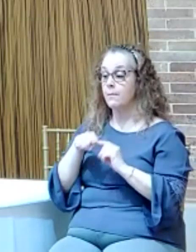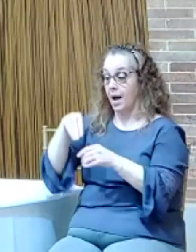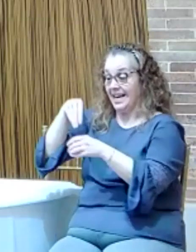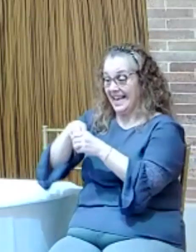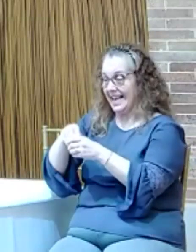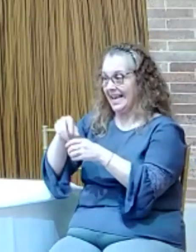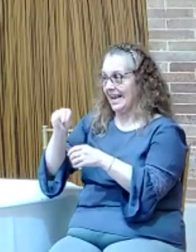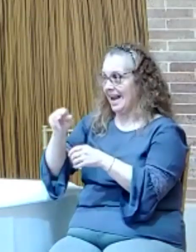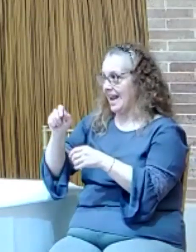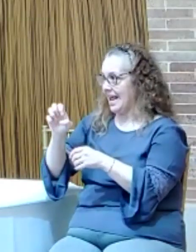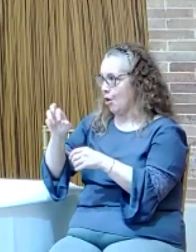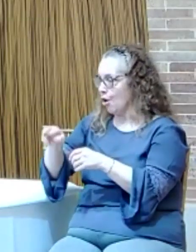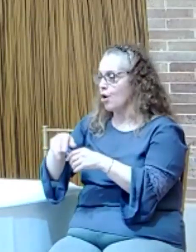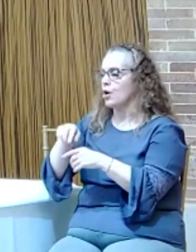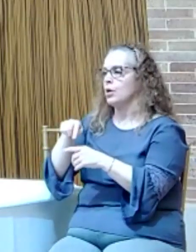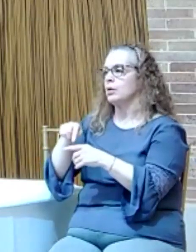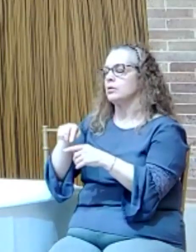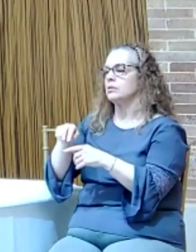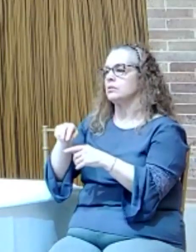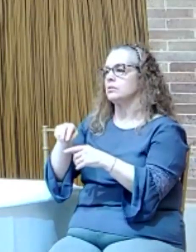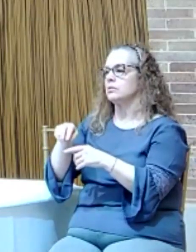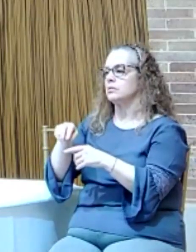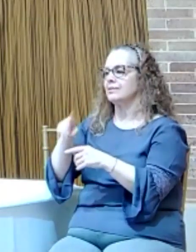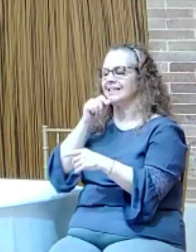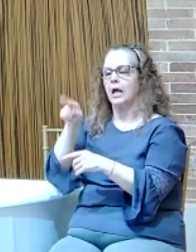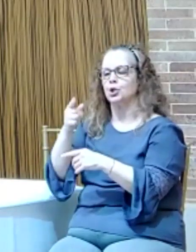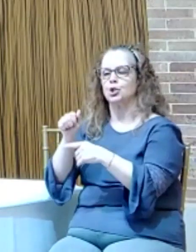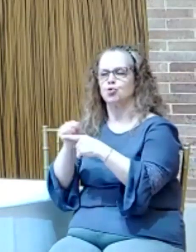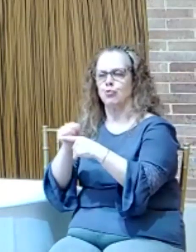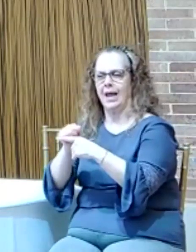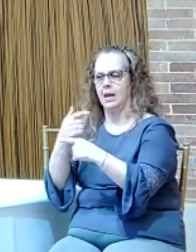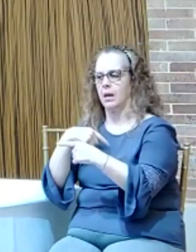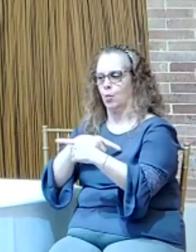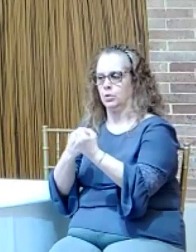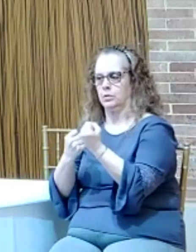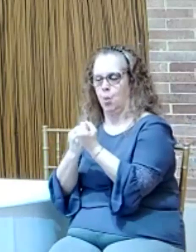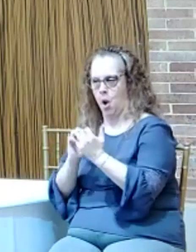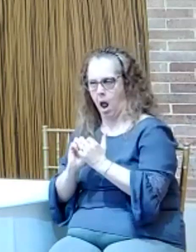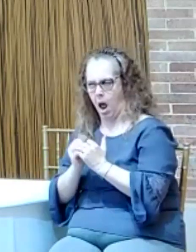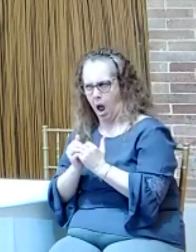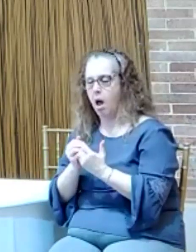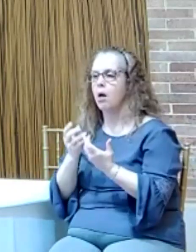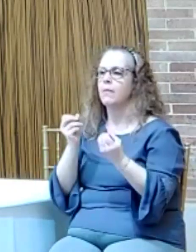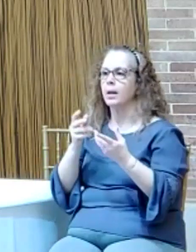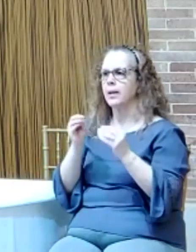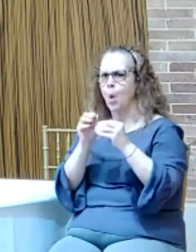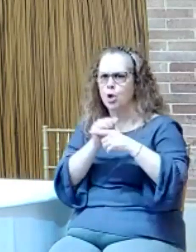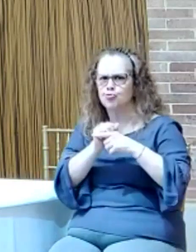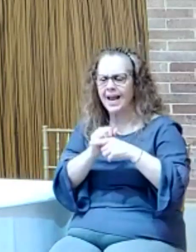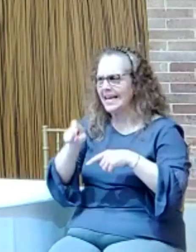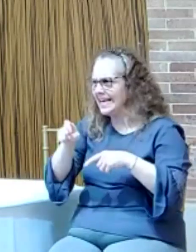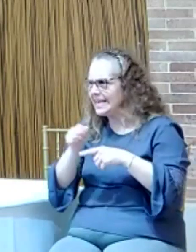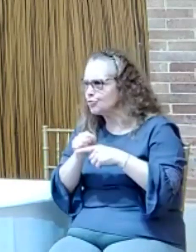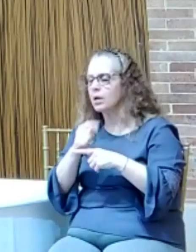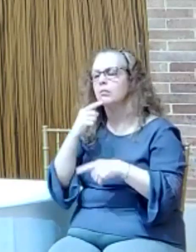prioritized fair housing uh not just with training I remember right after Newsday a lot of people said okay more training is needed